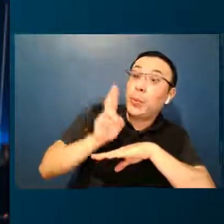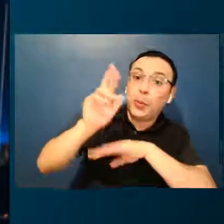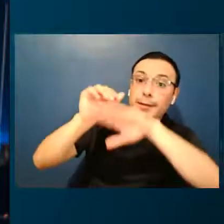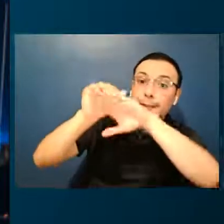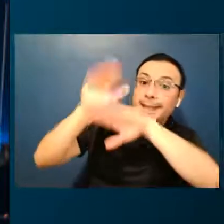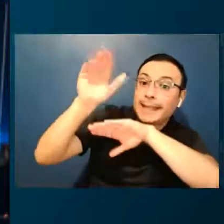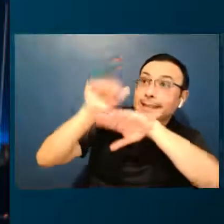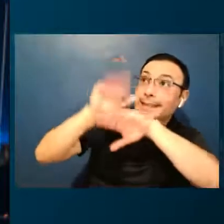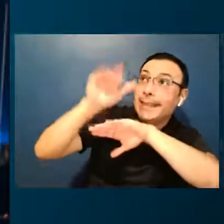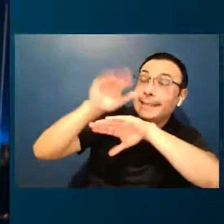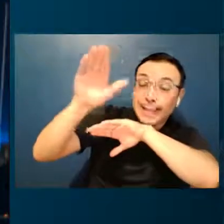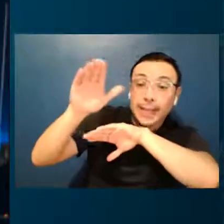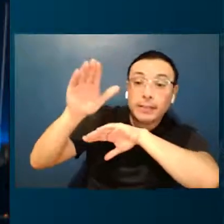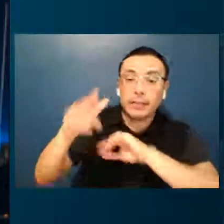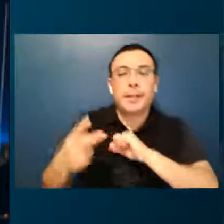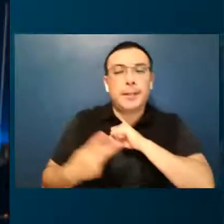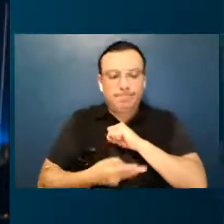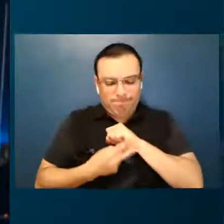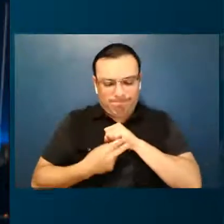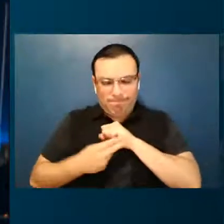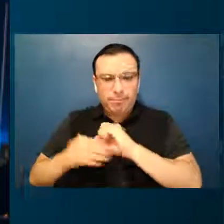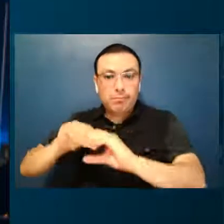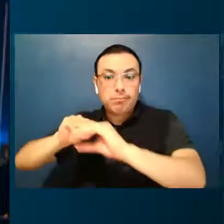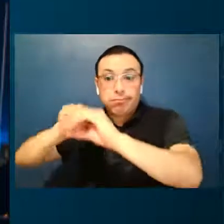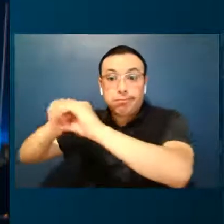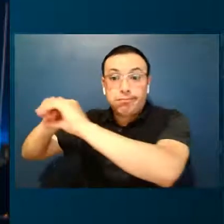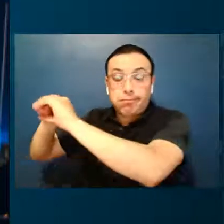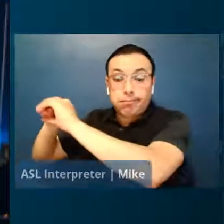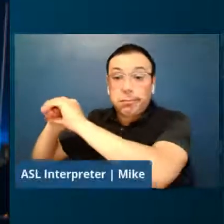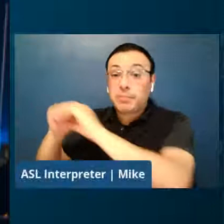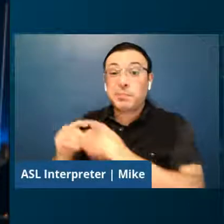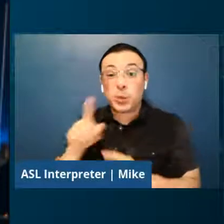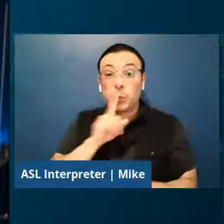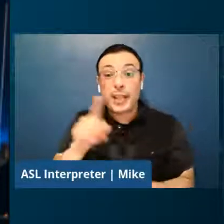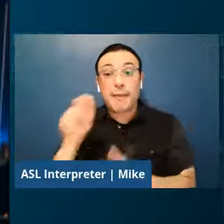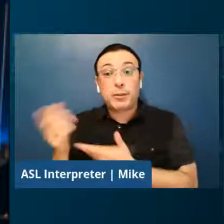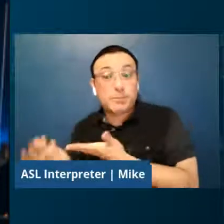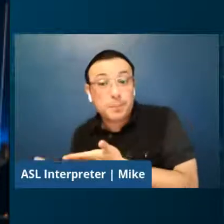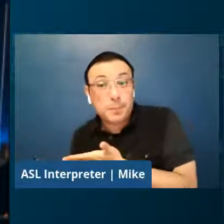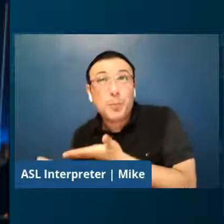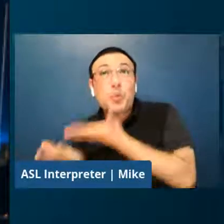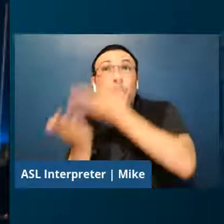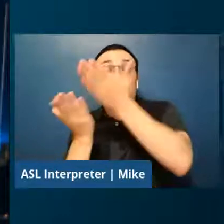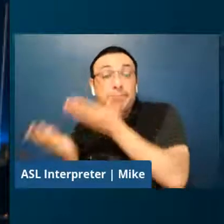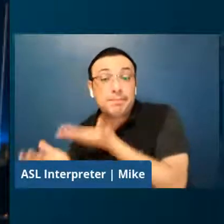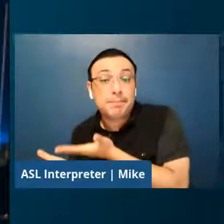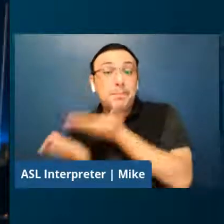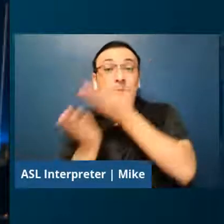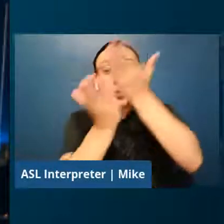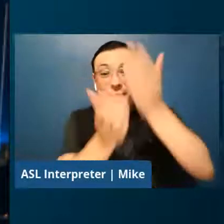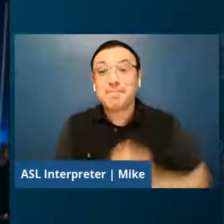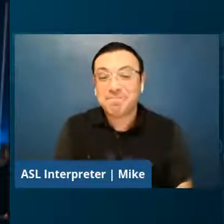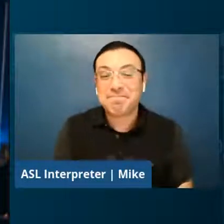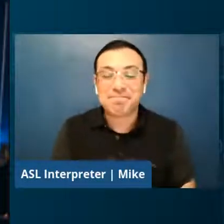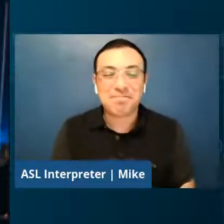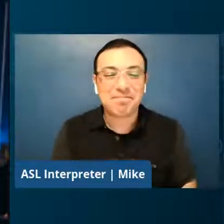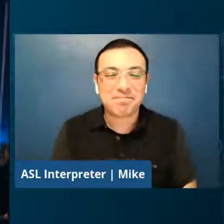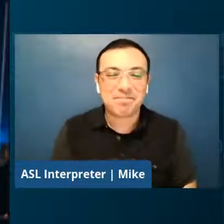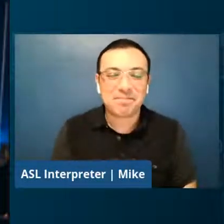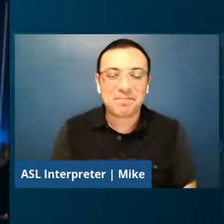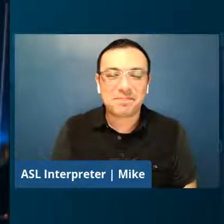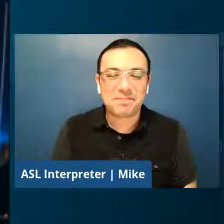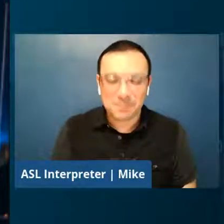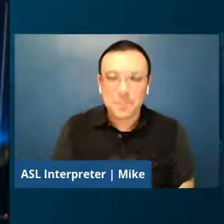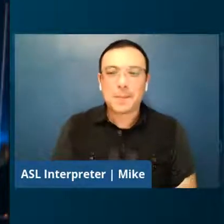time. But yeah, they have to take a lot of that stuff with them. Great questions. All right, my friends. So I mentioned that our